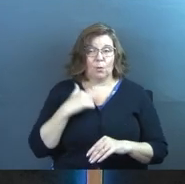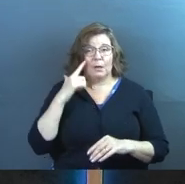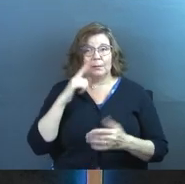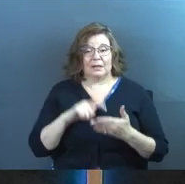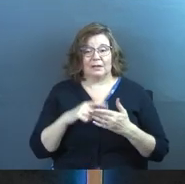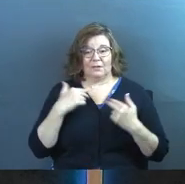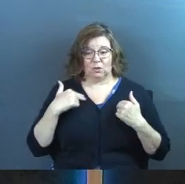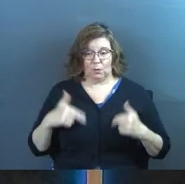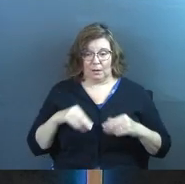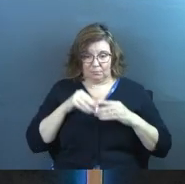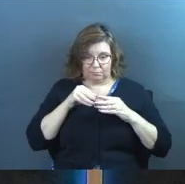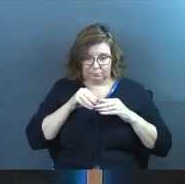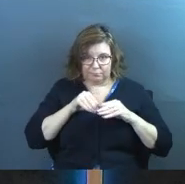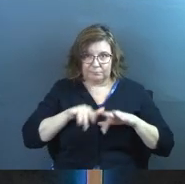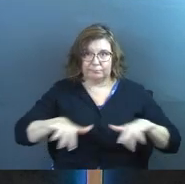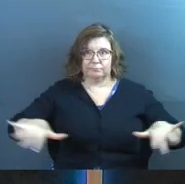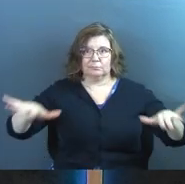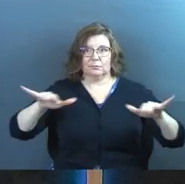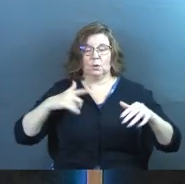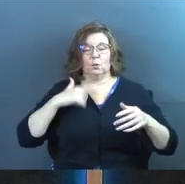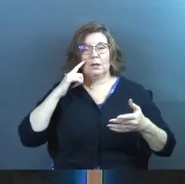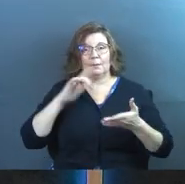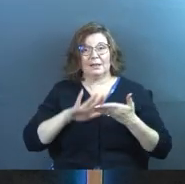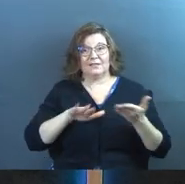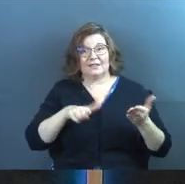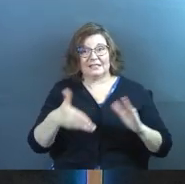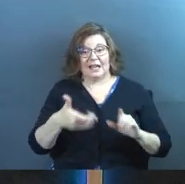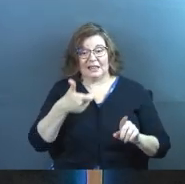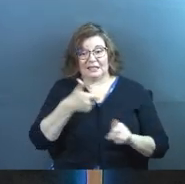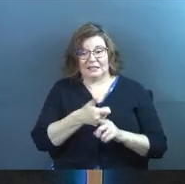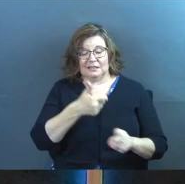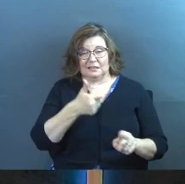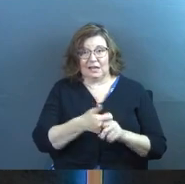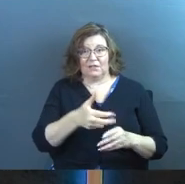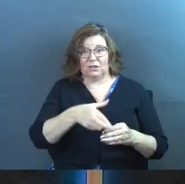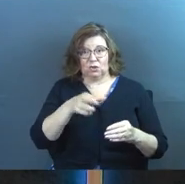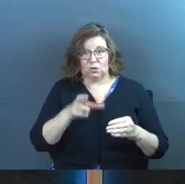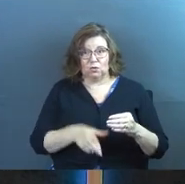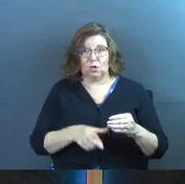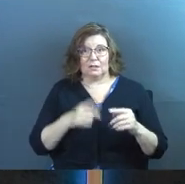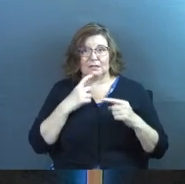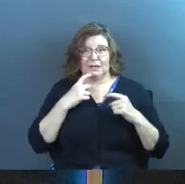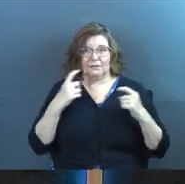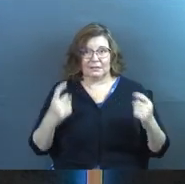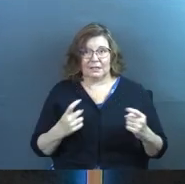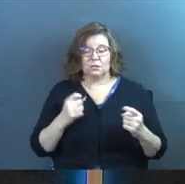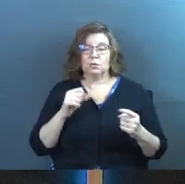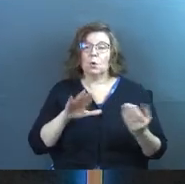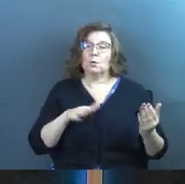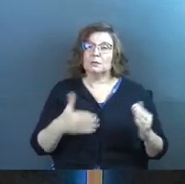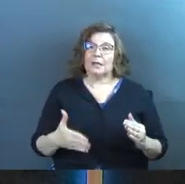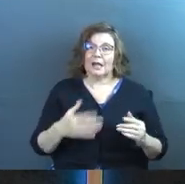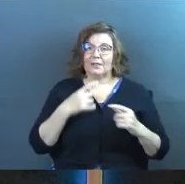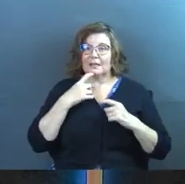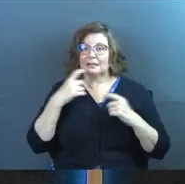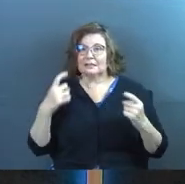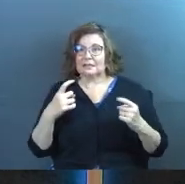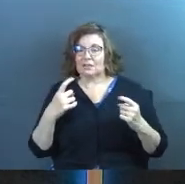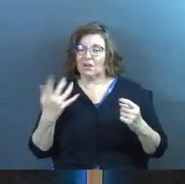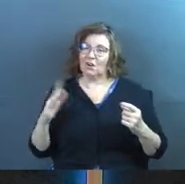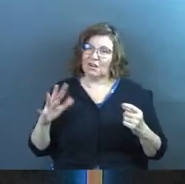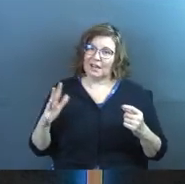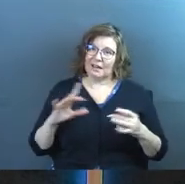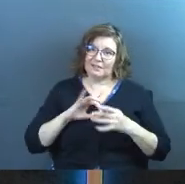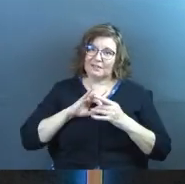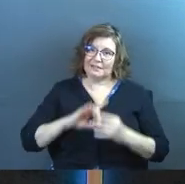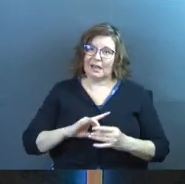into humanity. We believe death itself is a result of sin. And so death and sin are kind